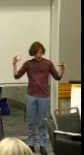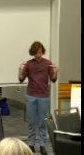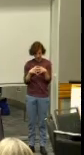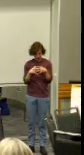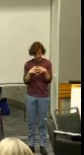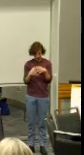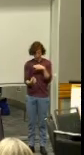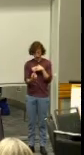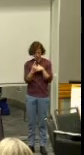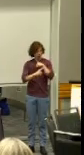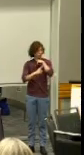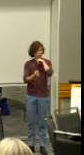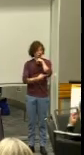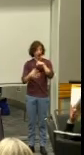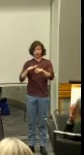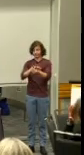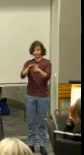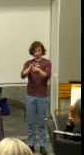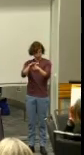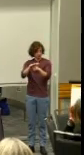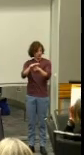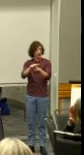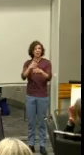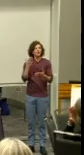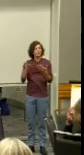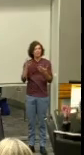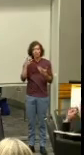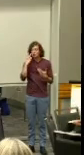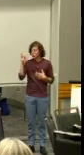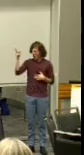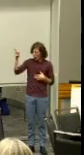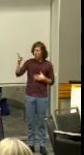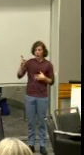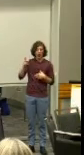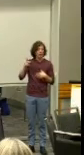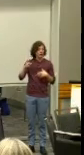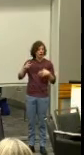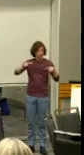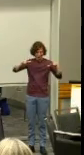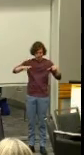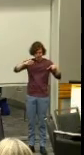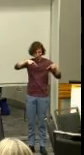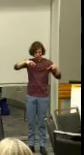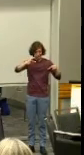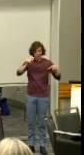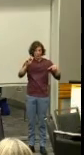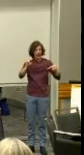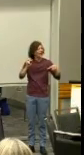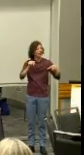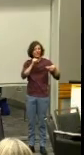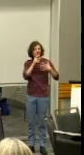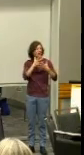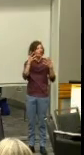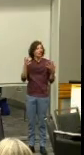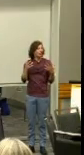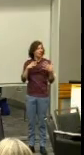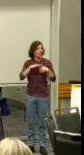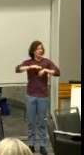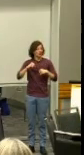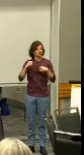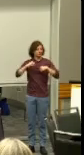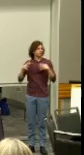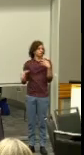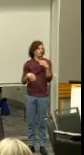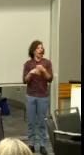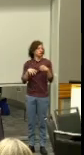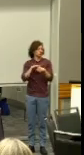trash enclosure. But as you probably saw in the site plan, there's not a lot of extra space. It's a pretty tight site. But I do know, I think one of the